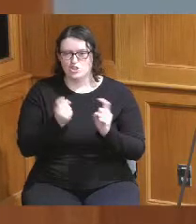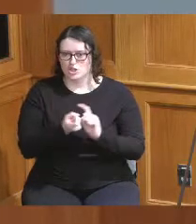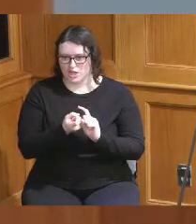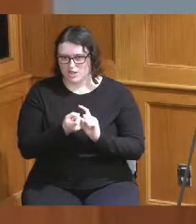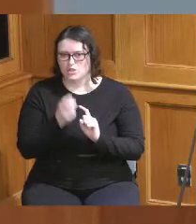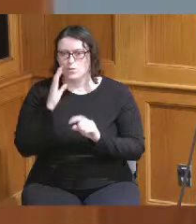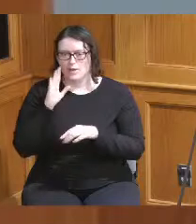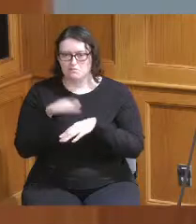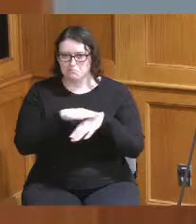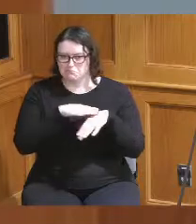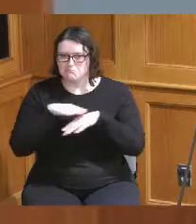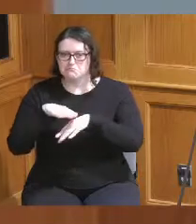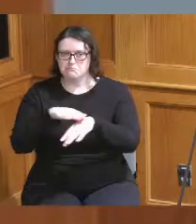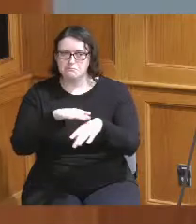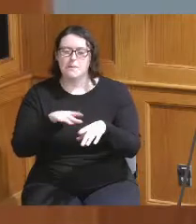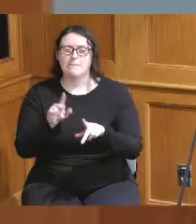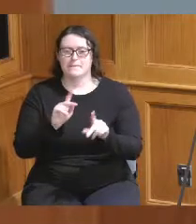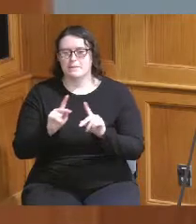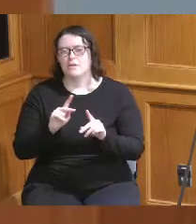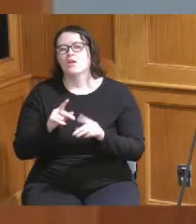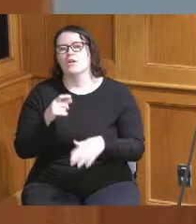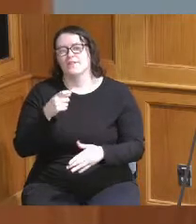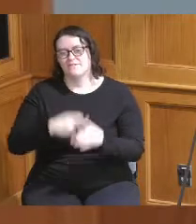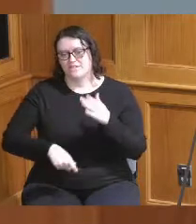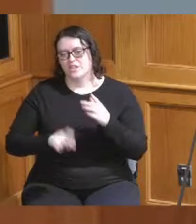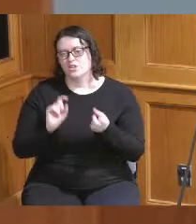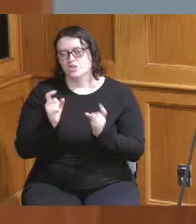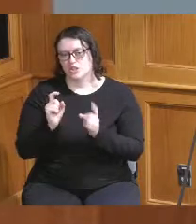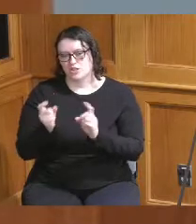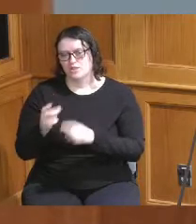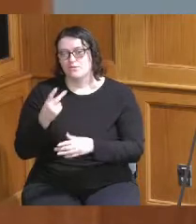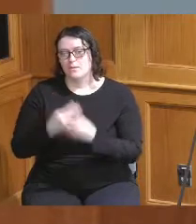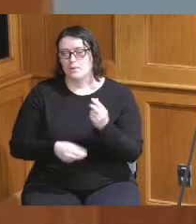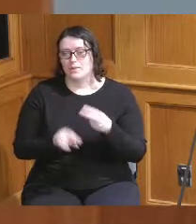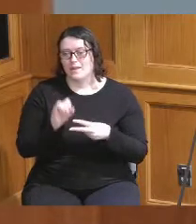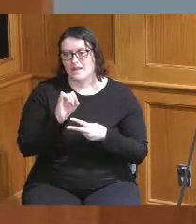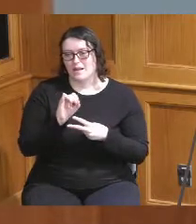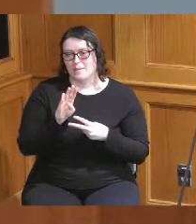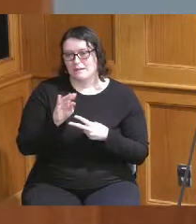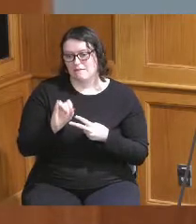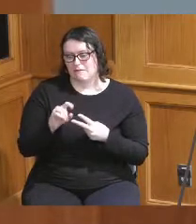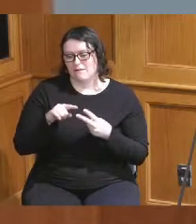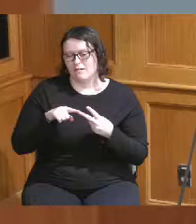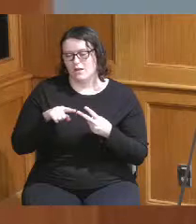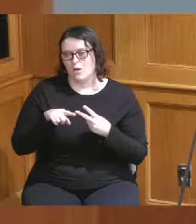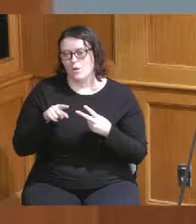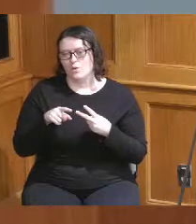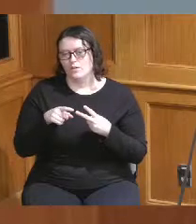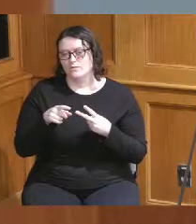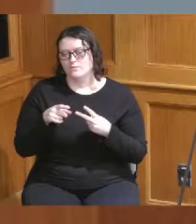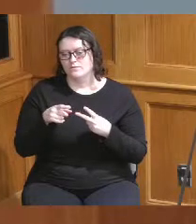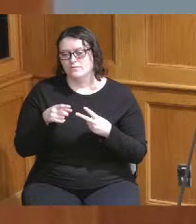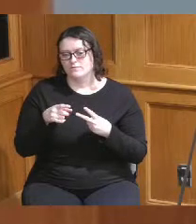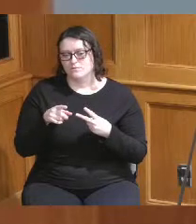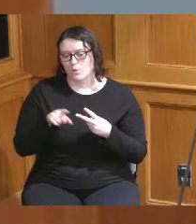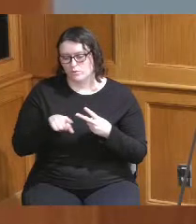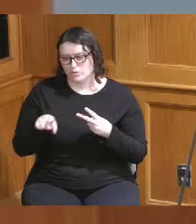will notify folks on the fee changes for both IBI and also from